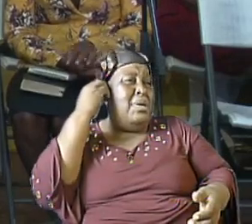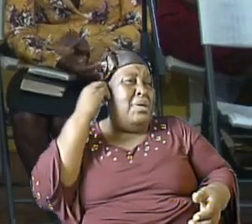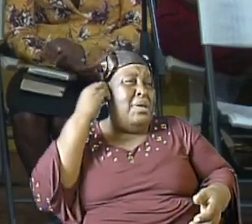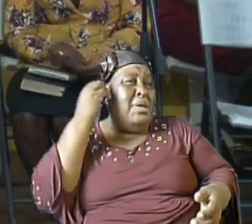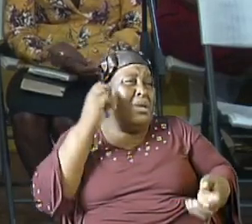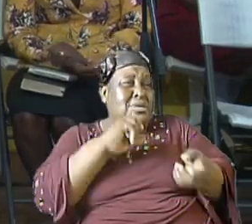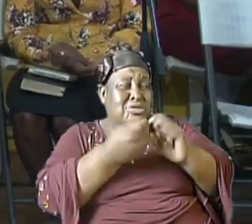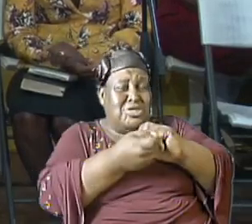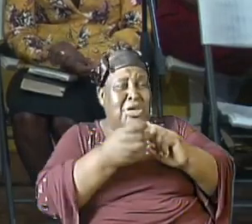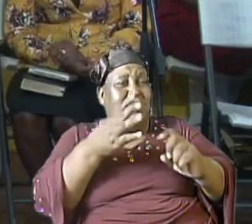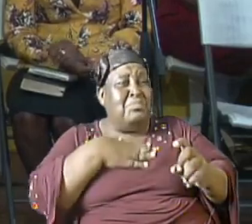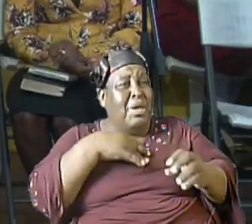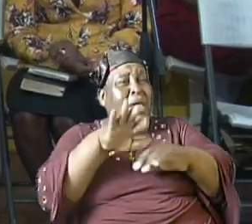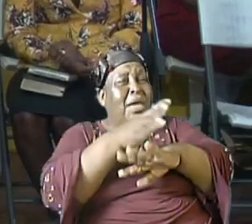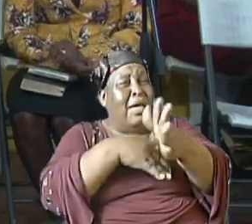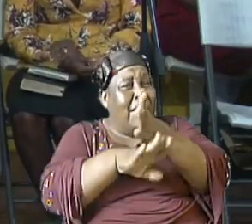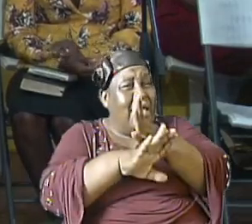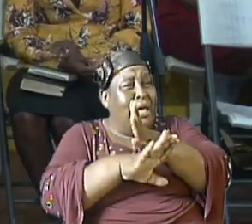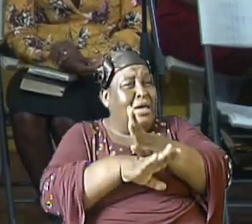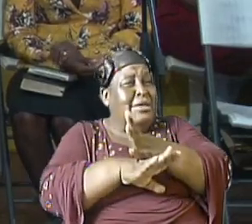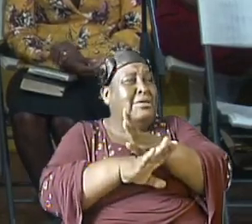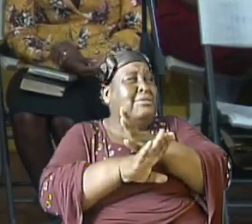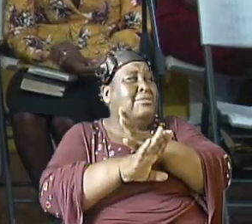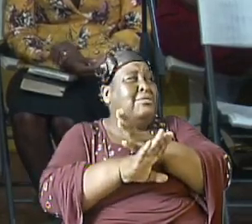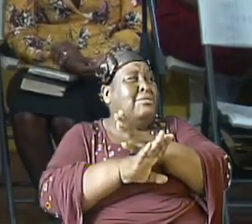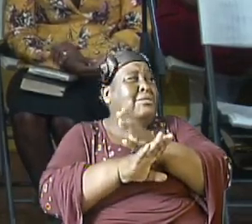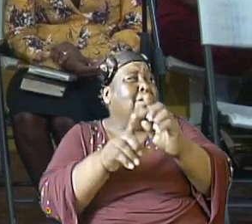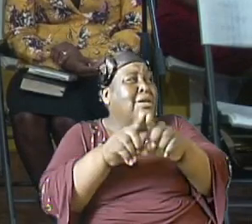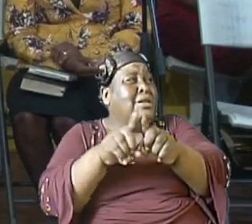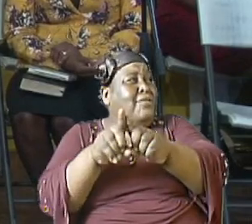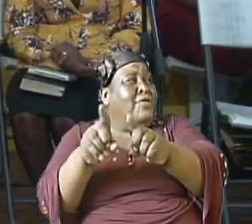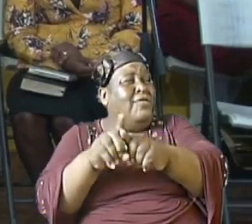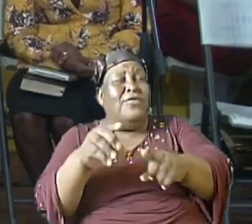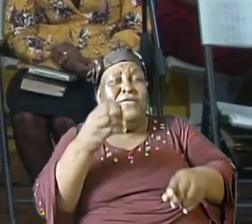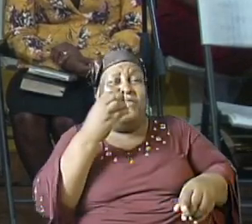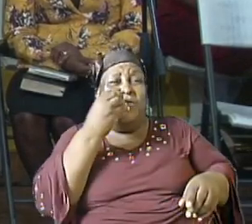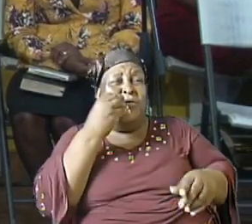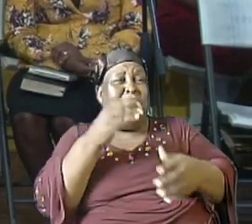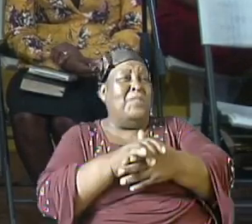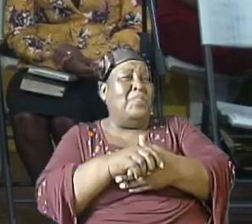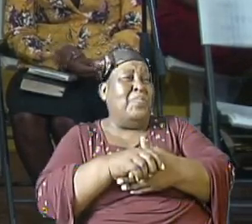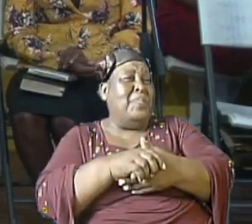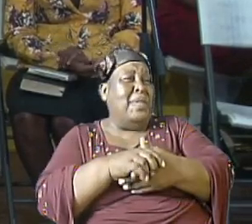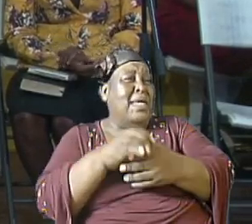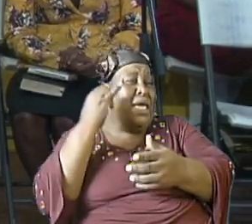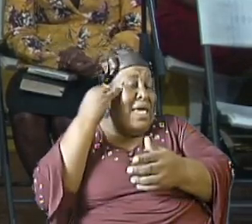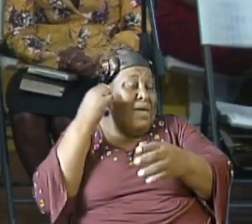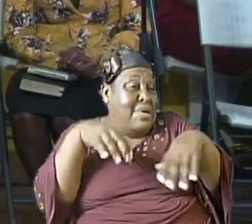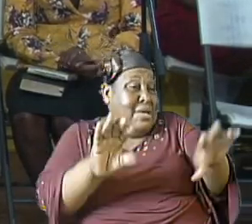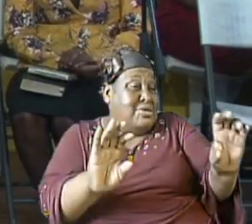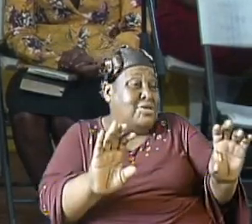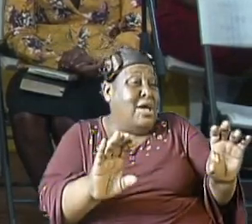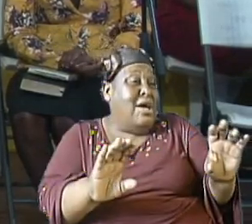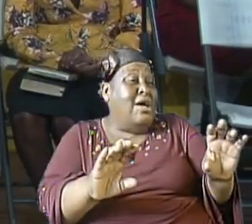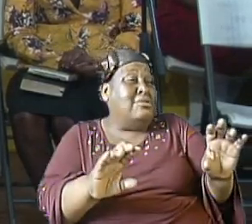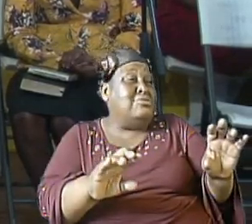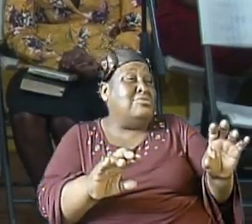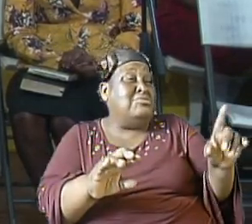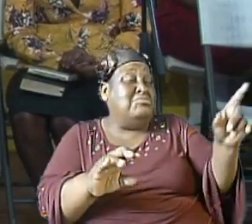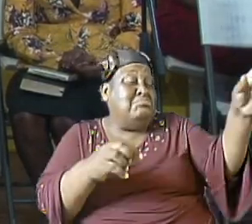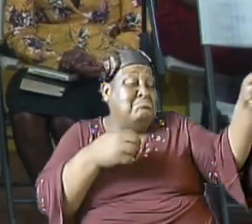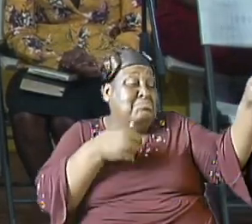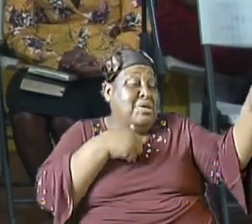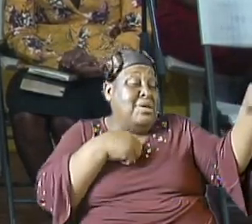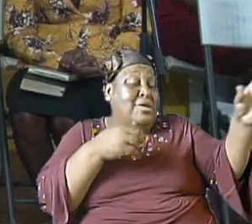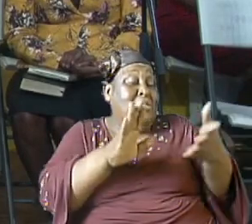turning my hands to make fashion. All right, my wife does most of the cooking. But if by chance I am doing any cooking,